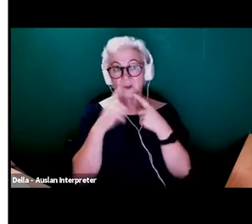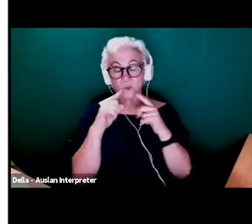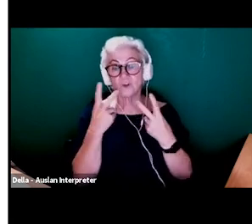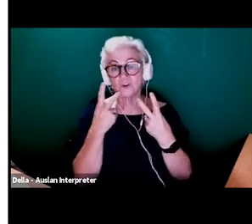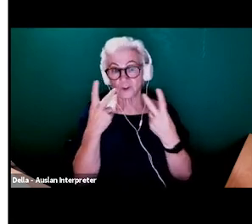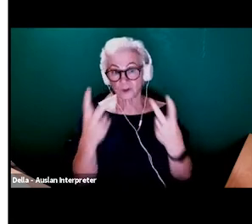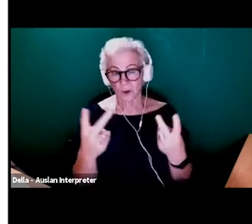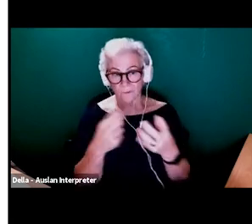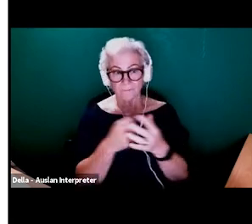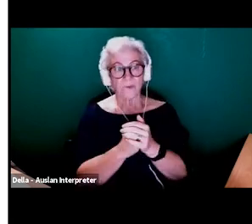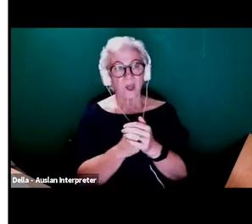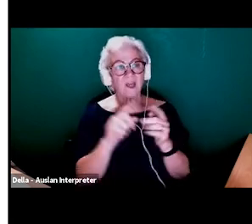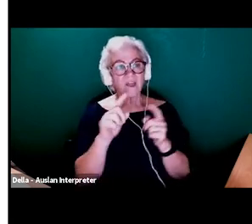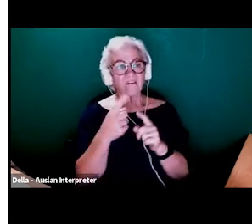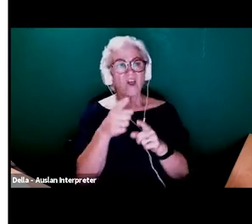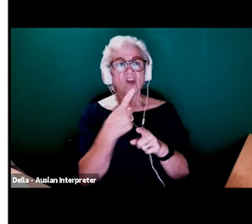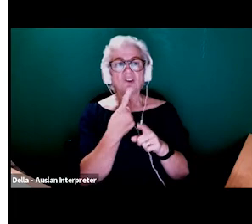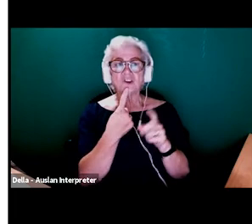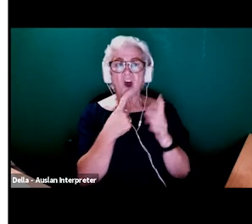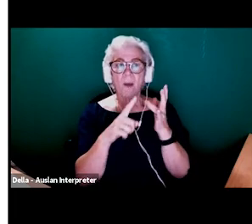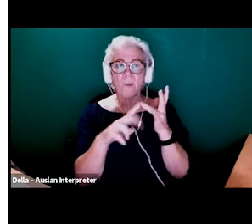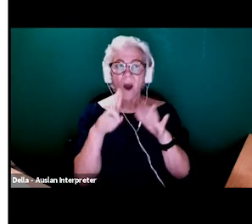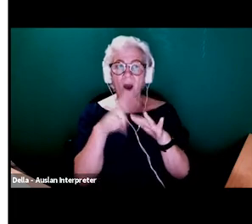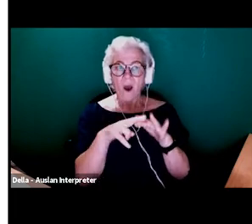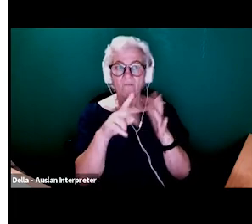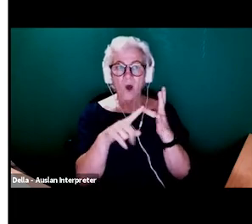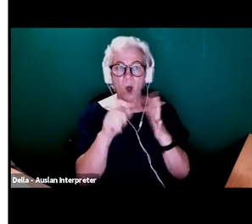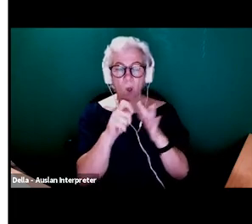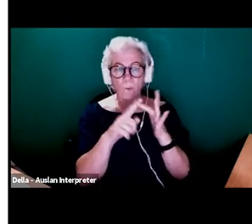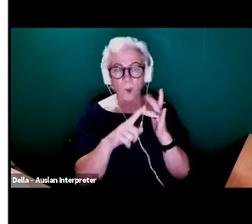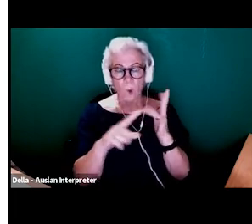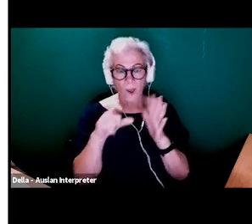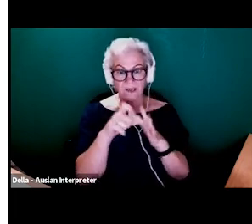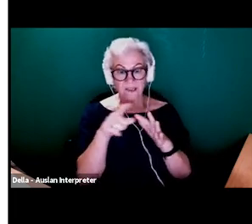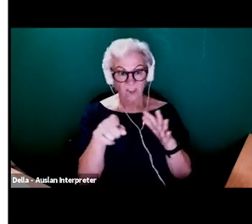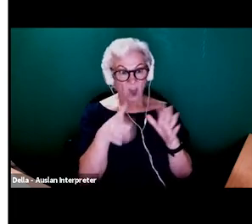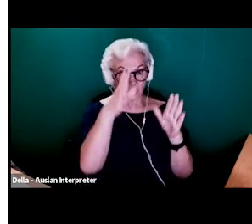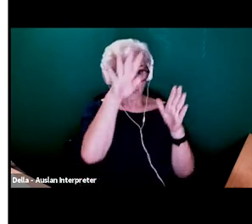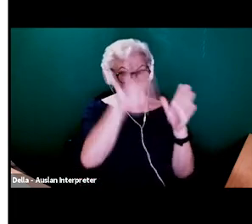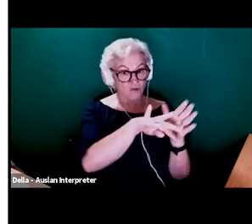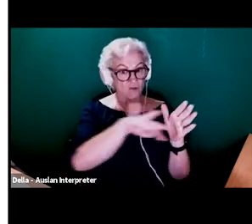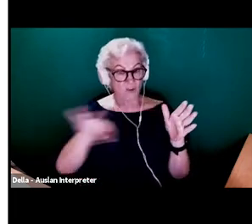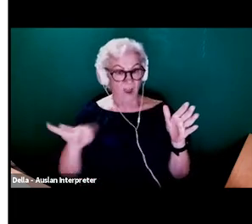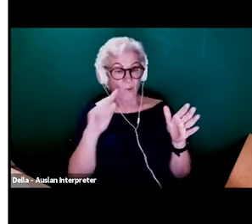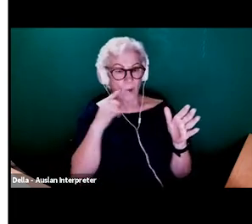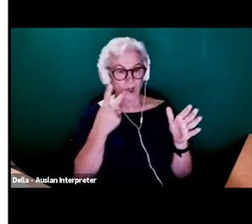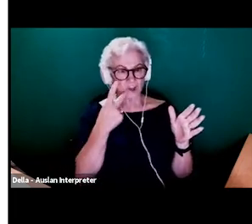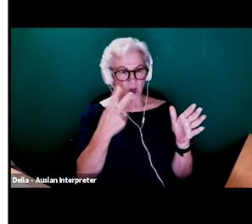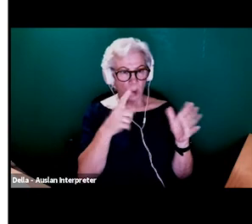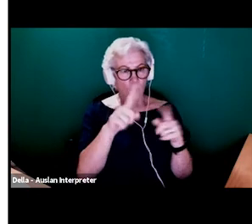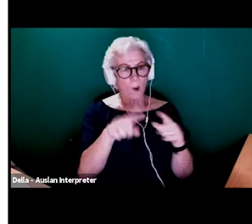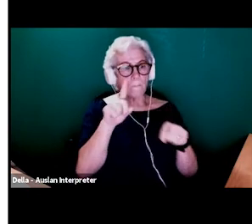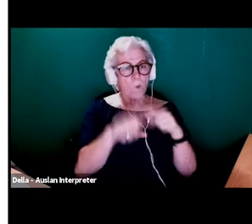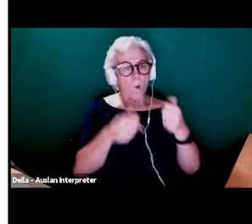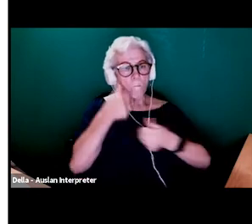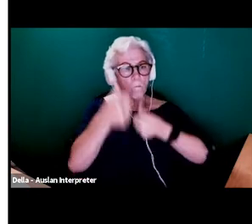So looking first at the type of opioid initiated by the cohort. So this graph shows the most commonly dispensed opioids were